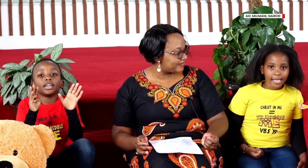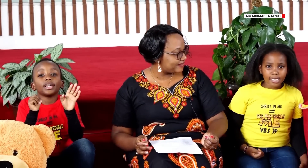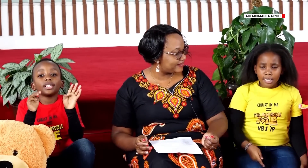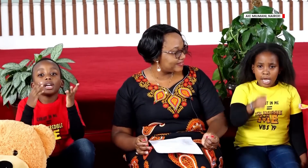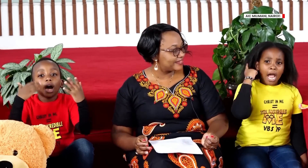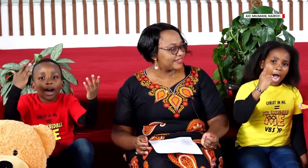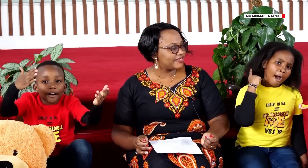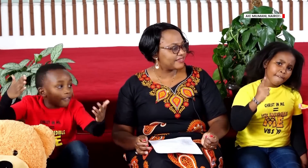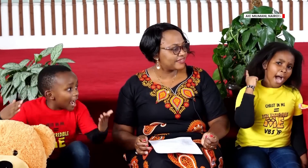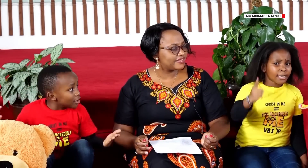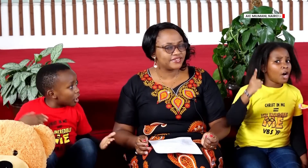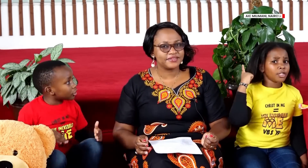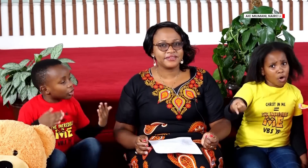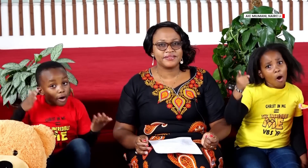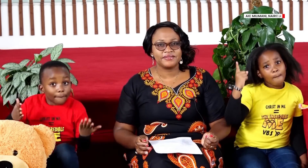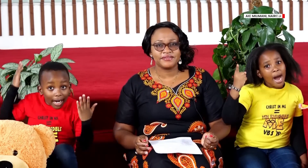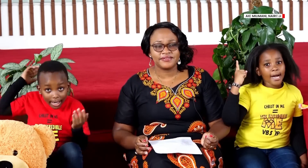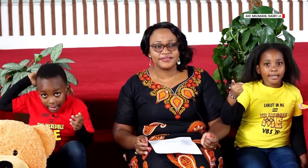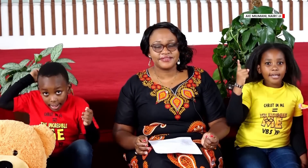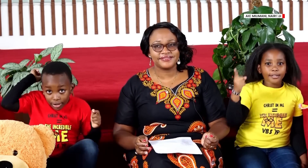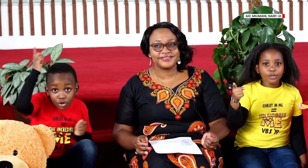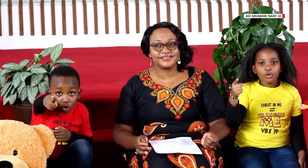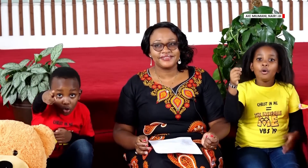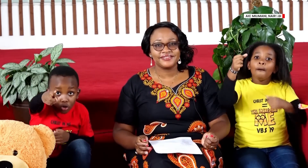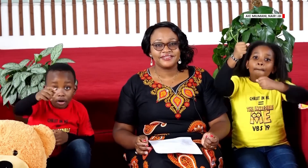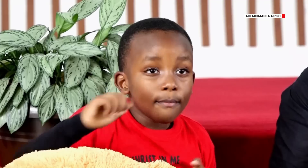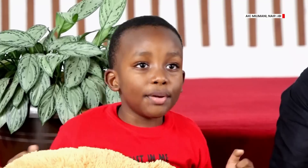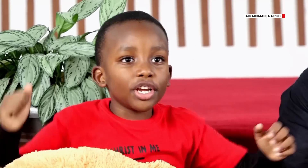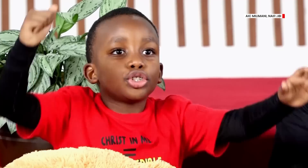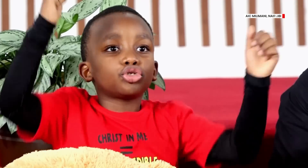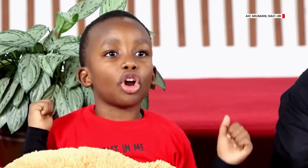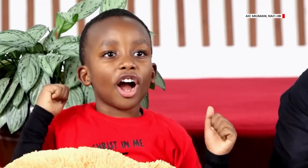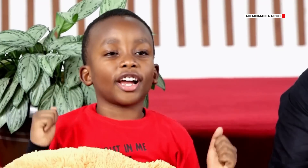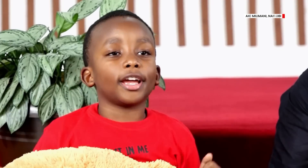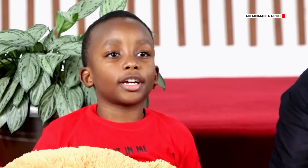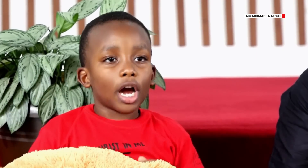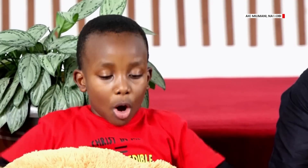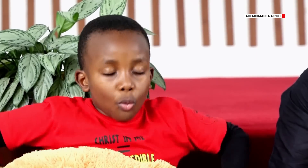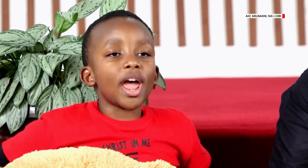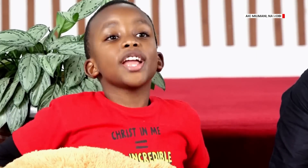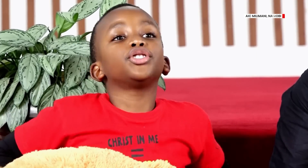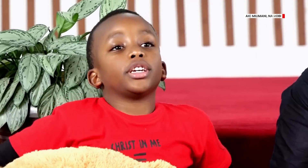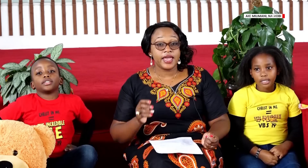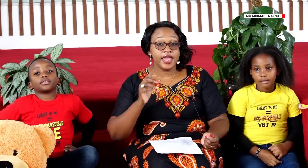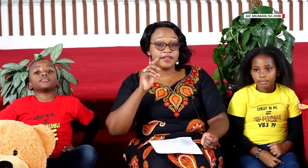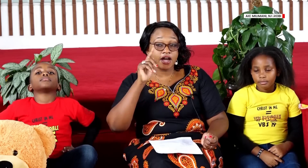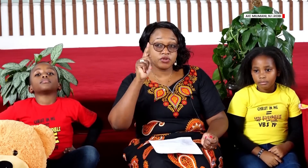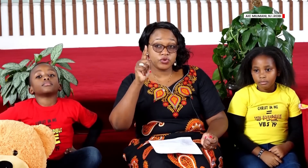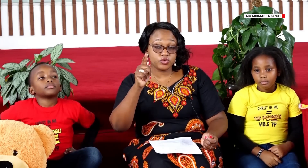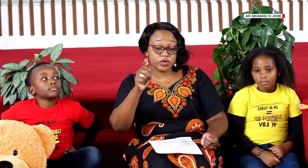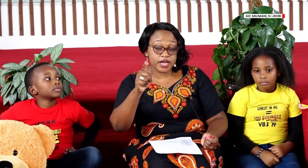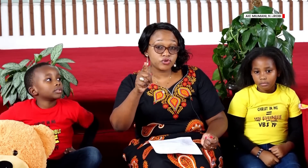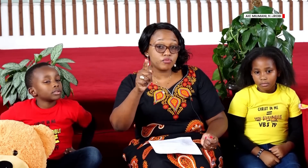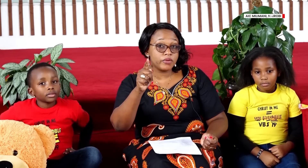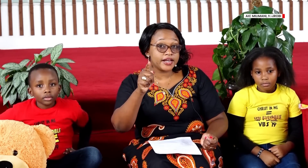It says, have I not commanded you? Be strong and courageous. And there are